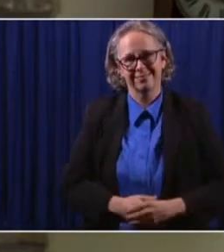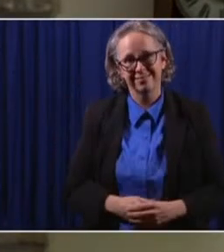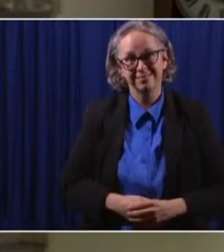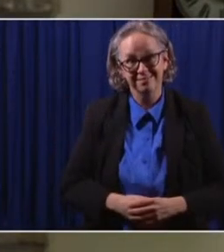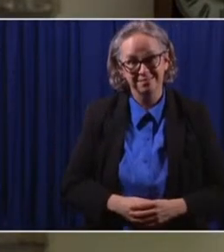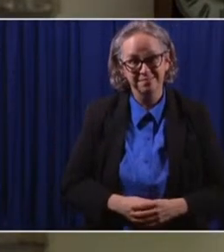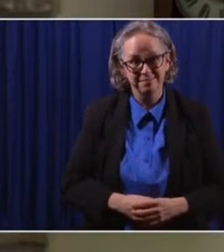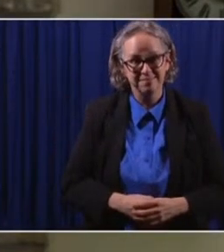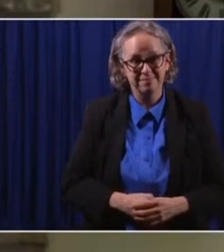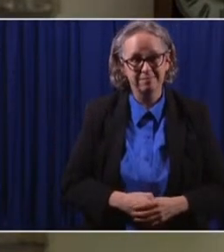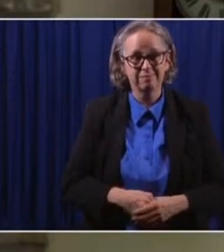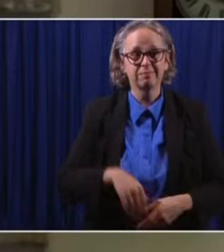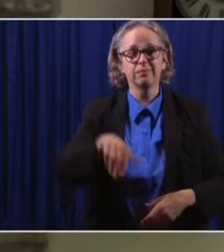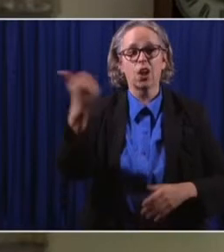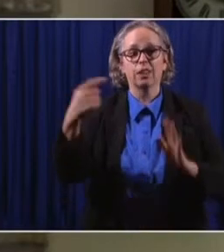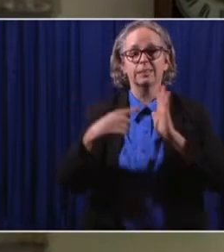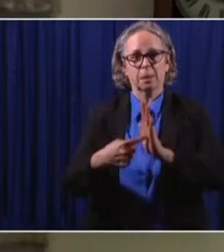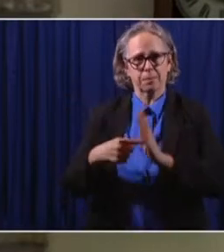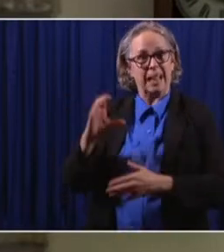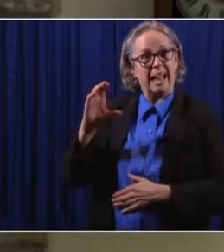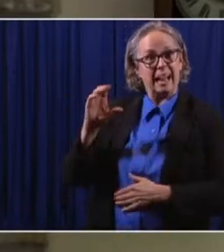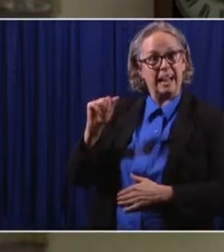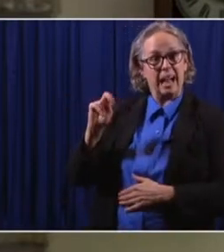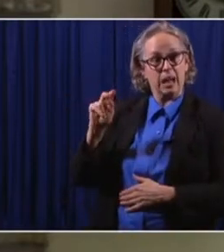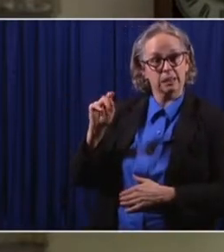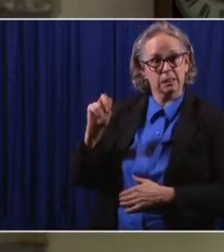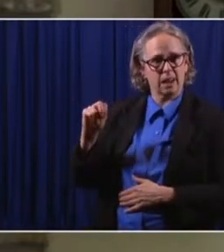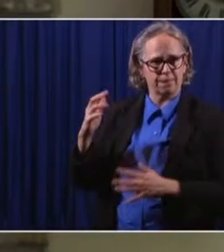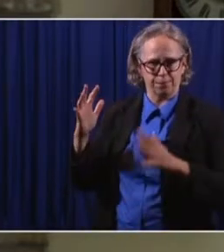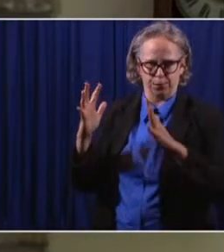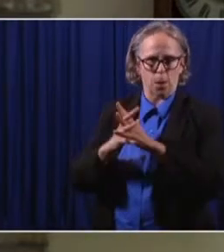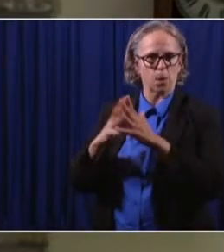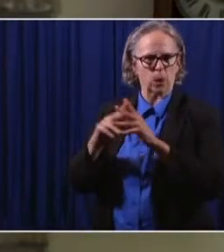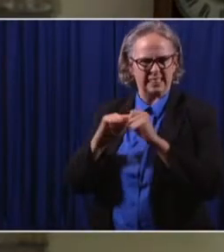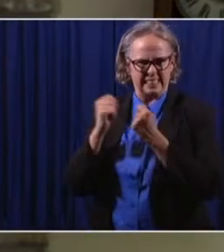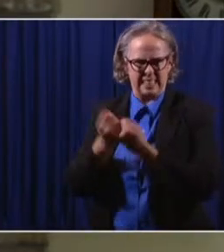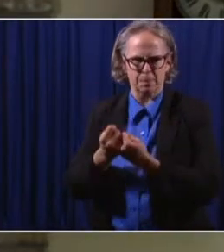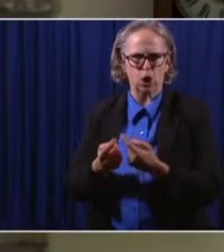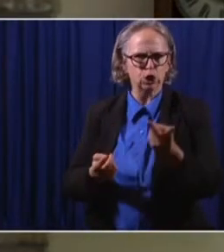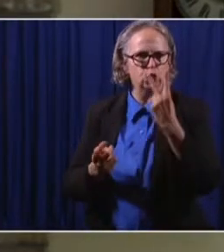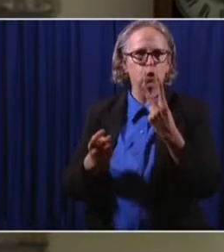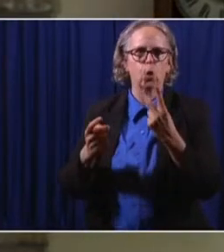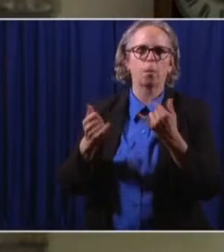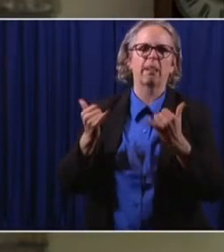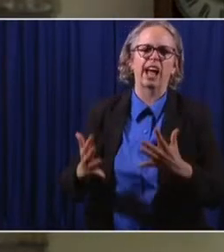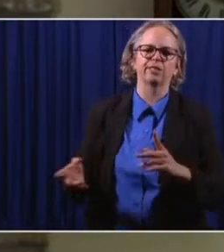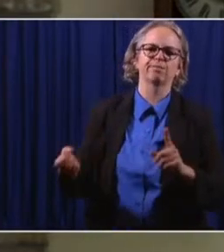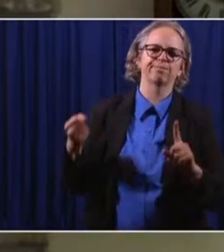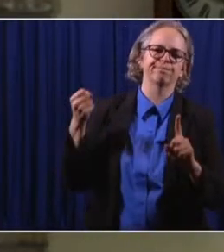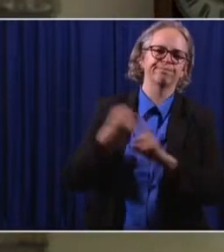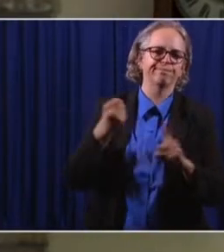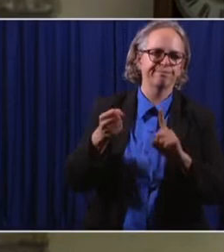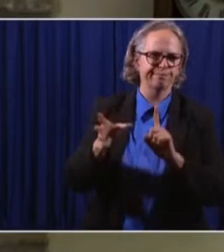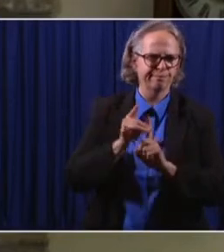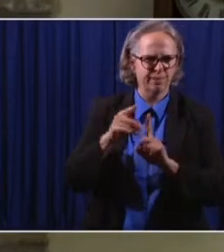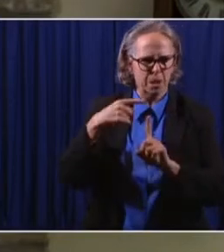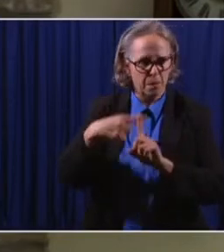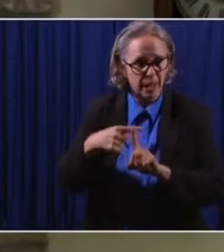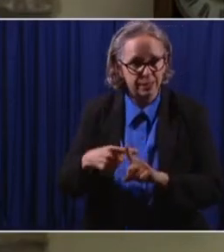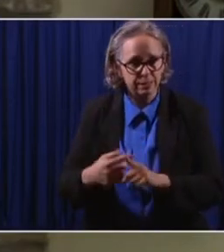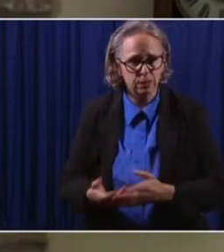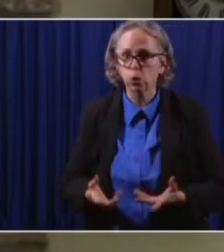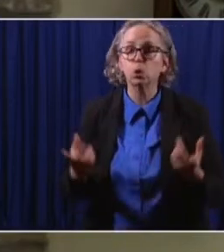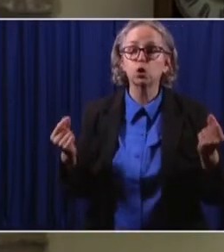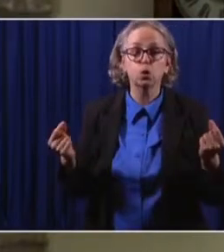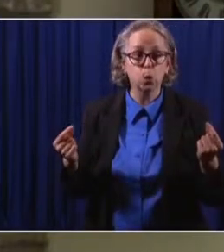a local football team had 2 players who were confirmed to have COVID-19. The players and coaches quickly isolated the players and notified the local